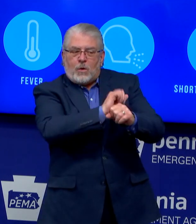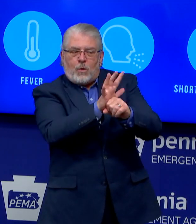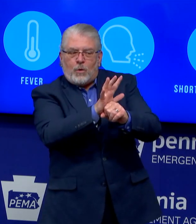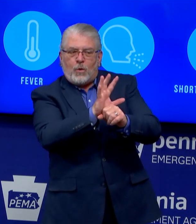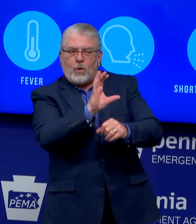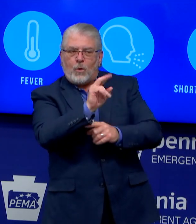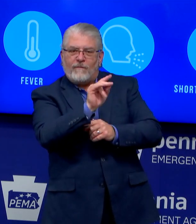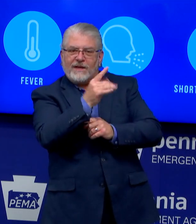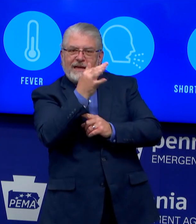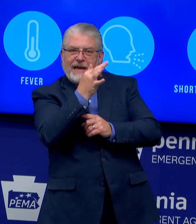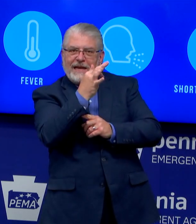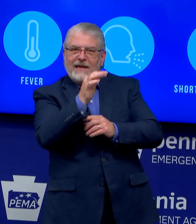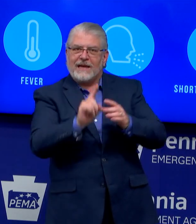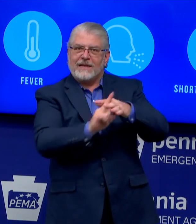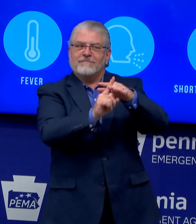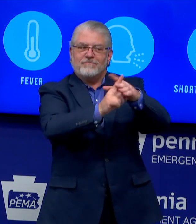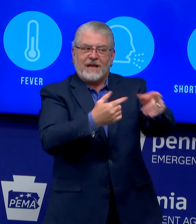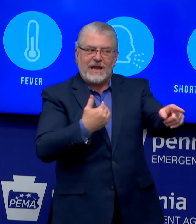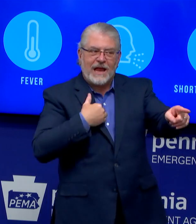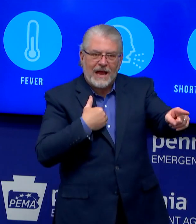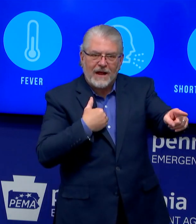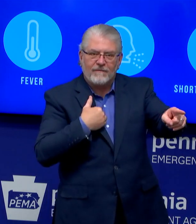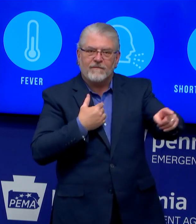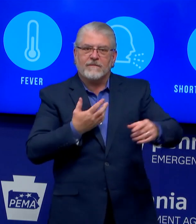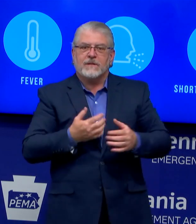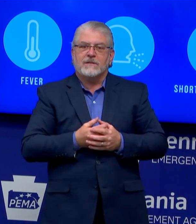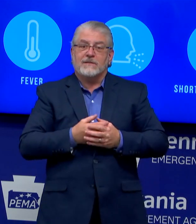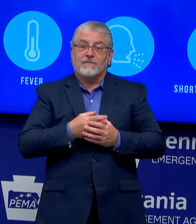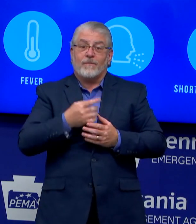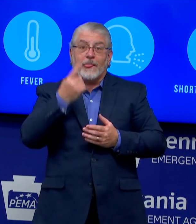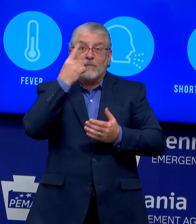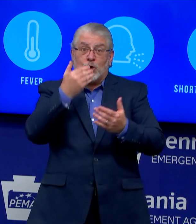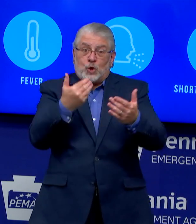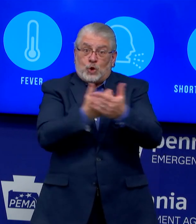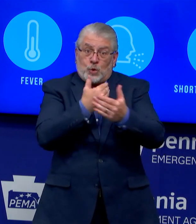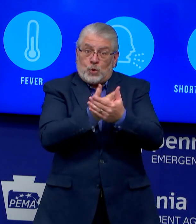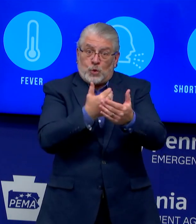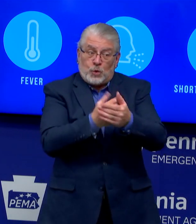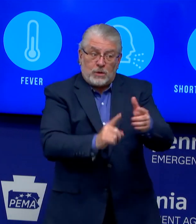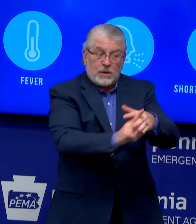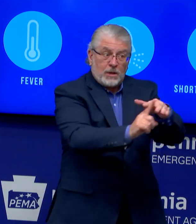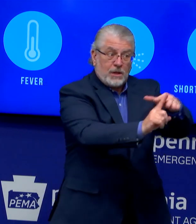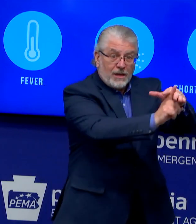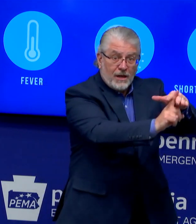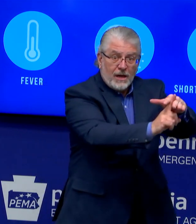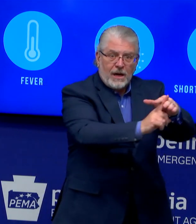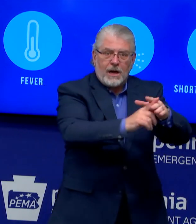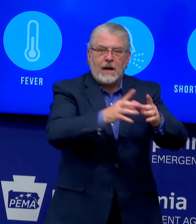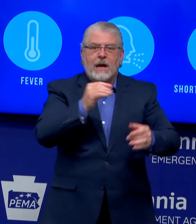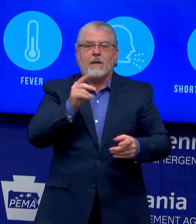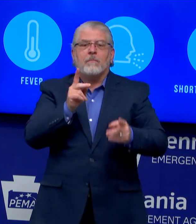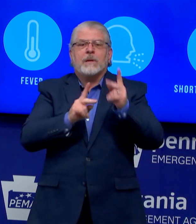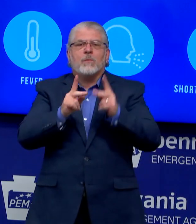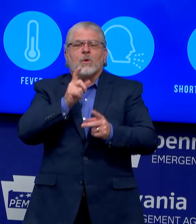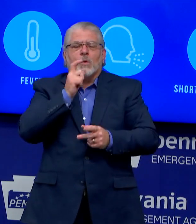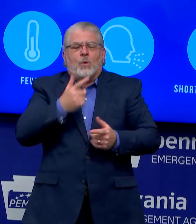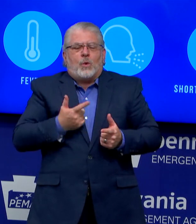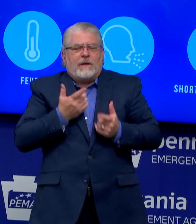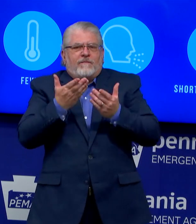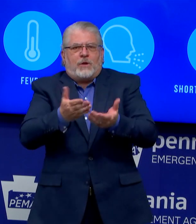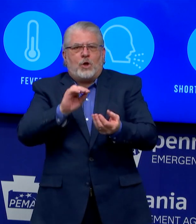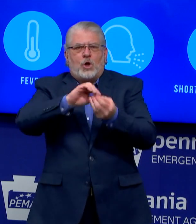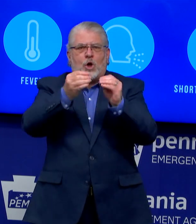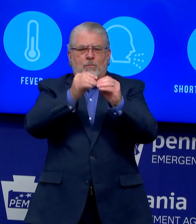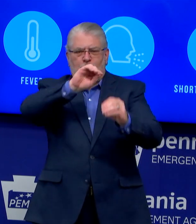we seeing, and also new cases per capita, meaning according to their population. And I was mentioning we want to look at the percentage of tests